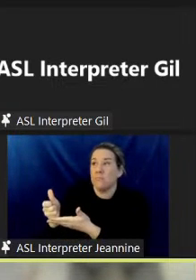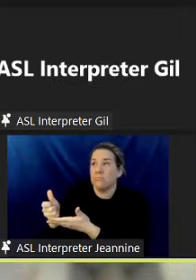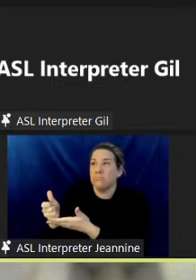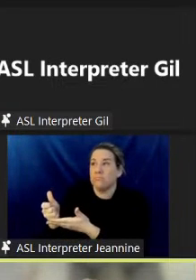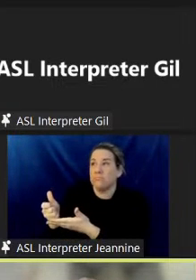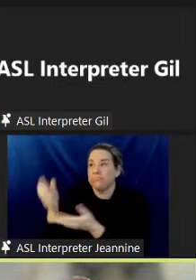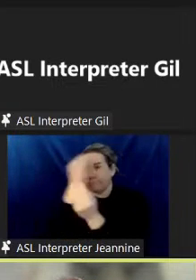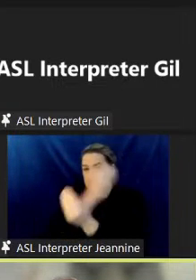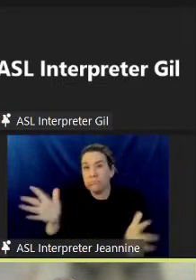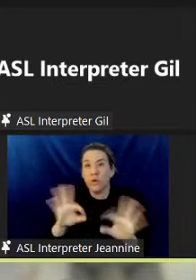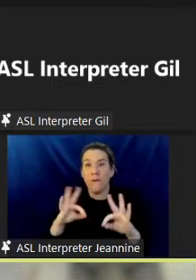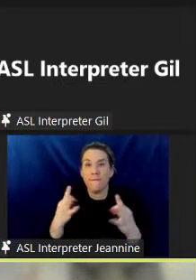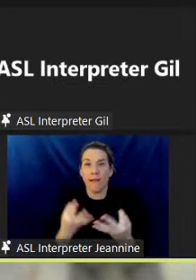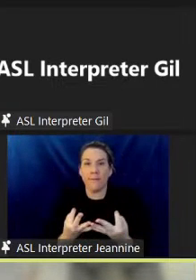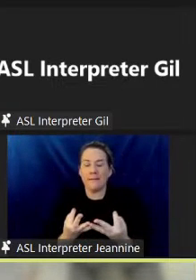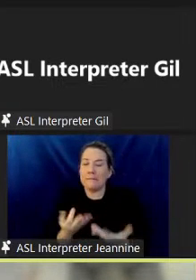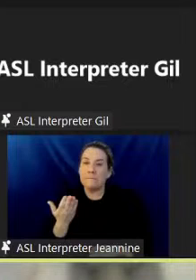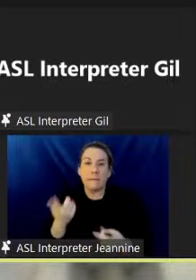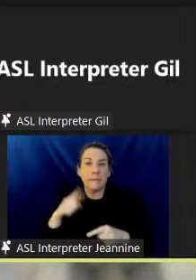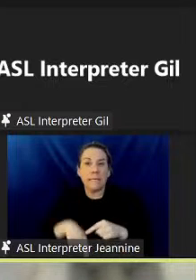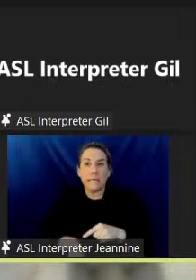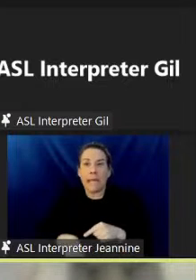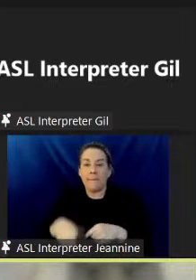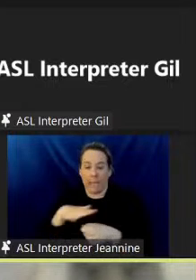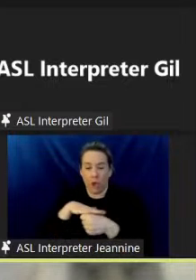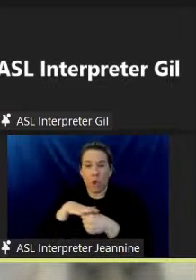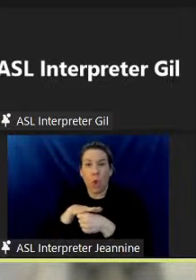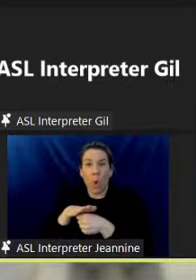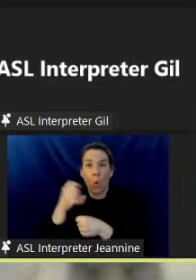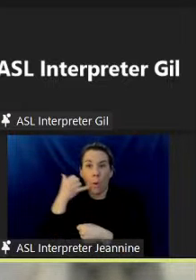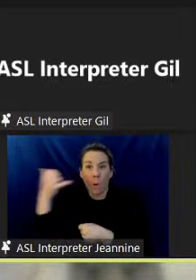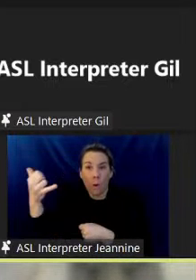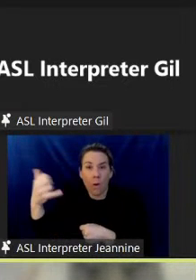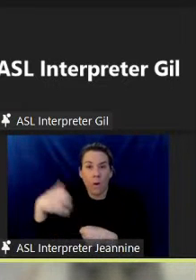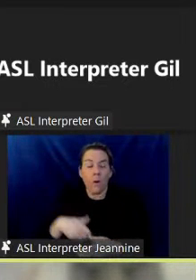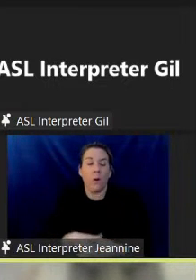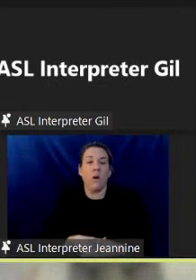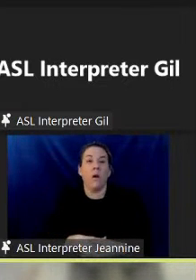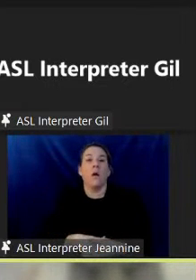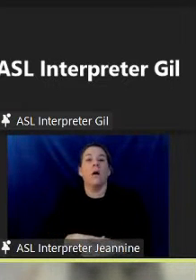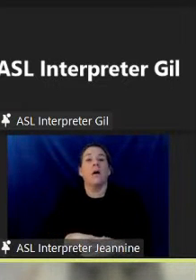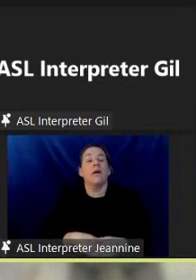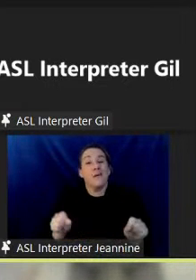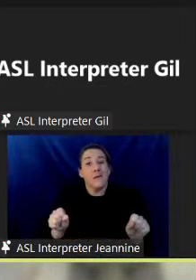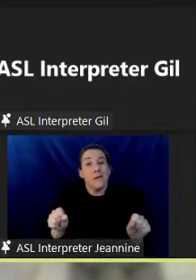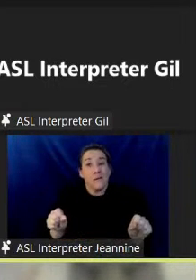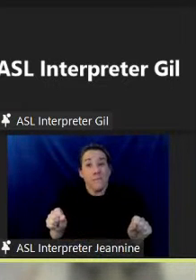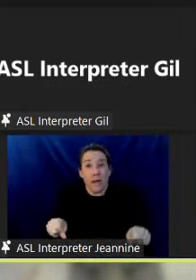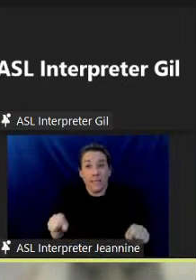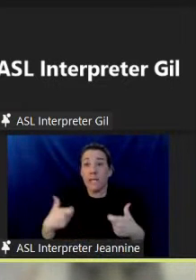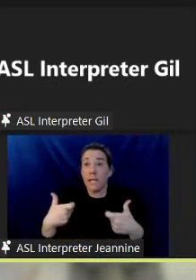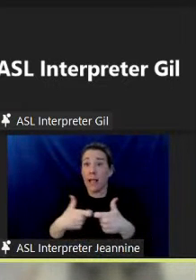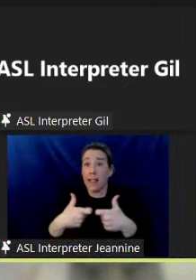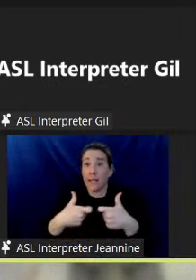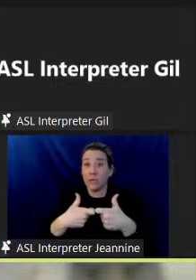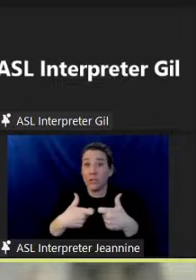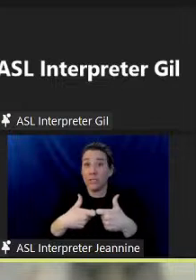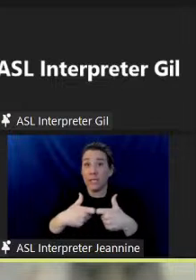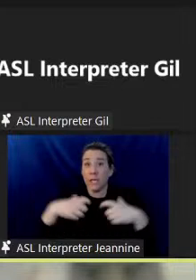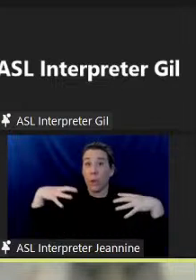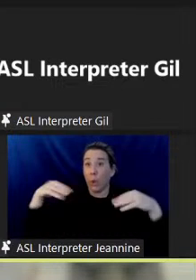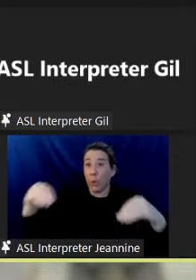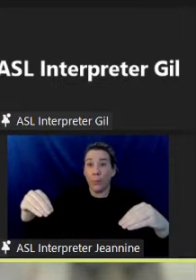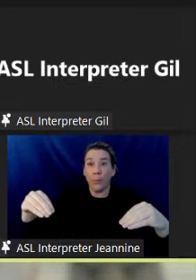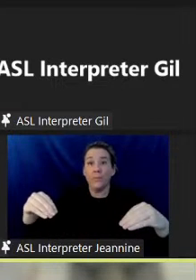most likely. Also, just because there's the possibility of electrical power going out, there's lots